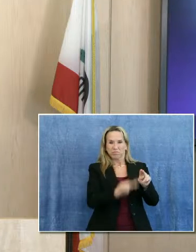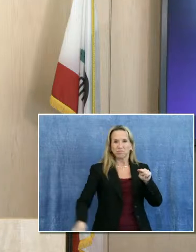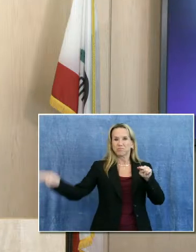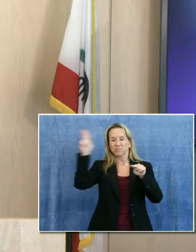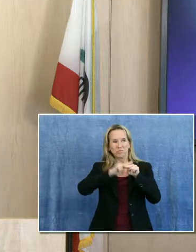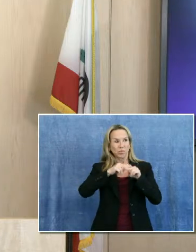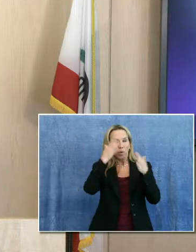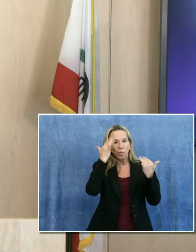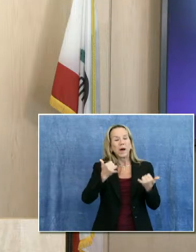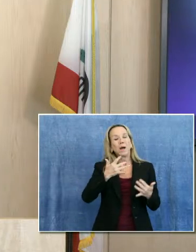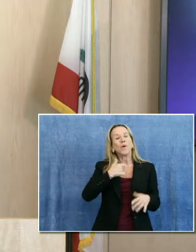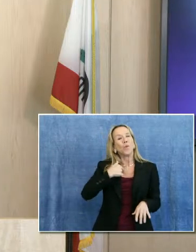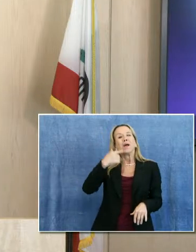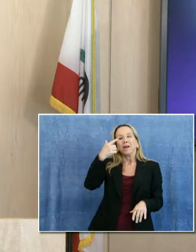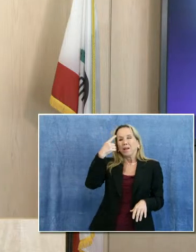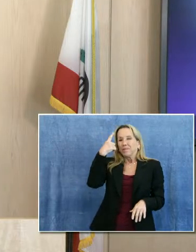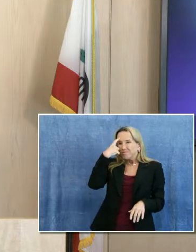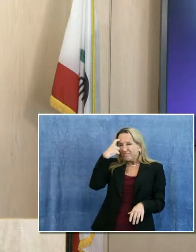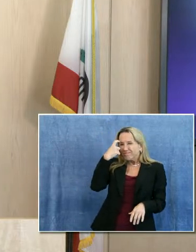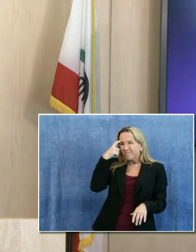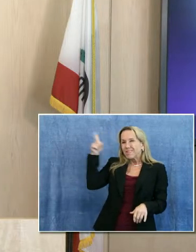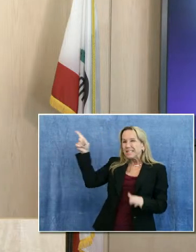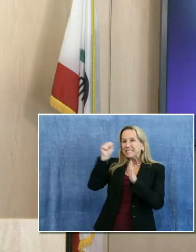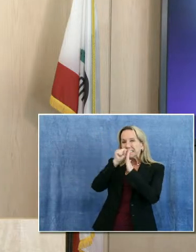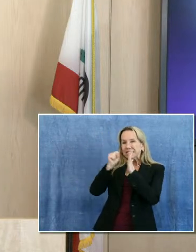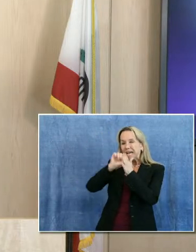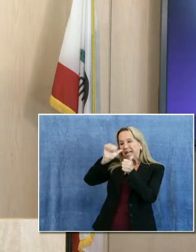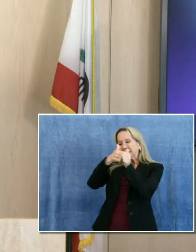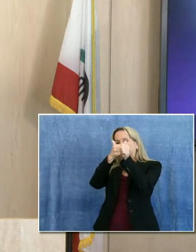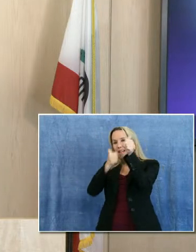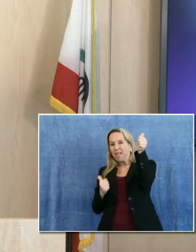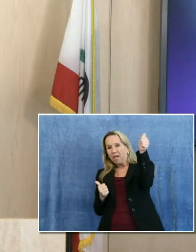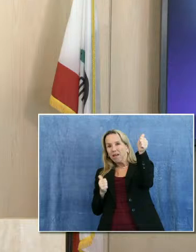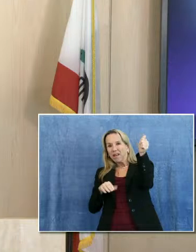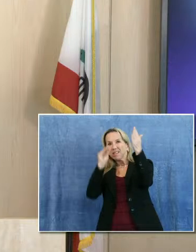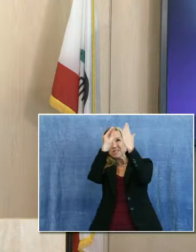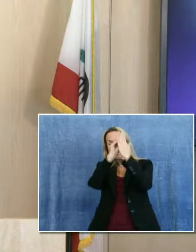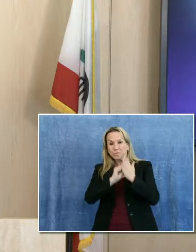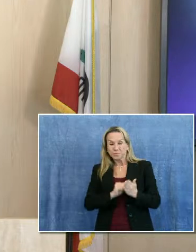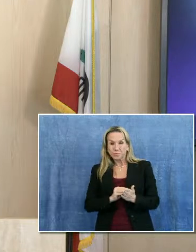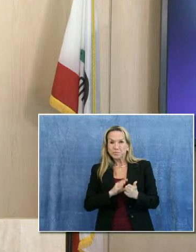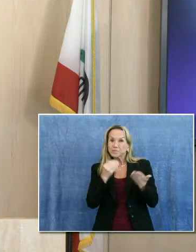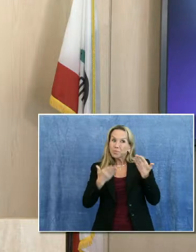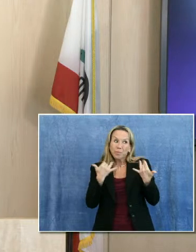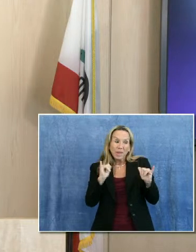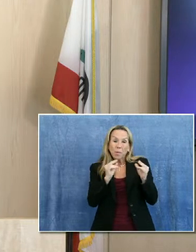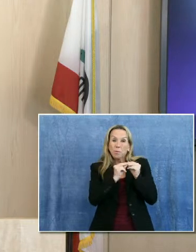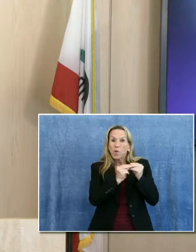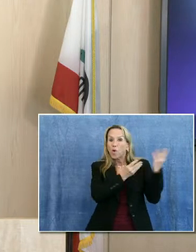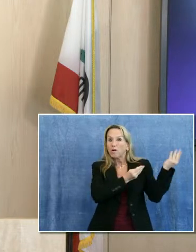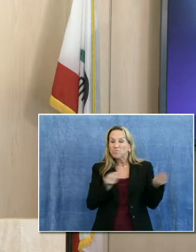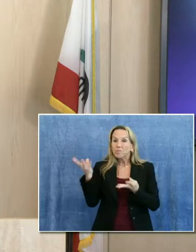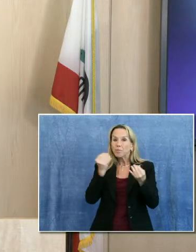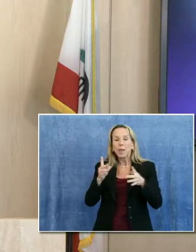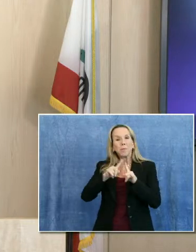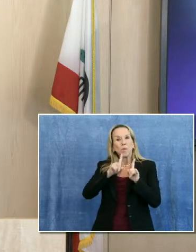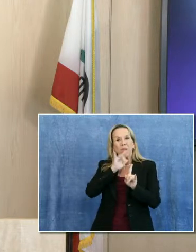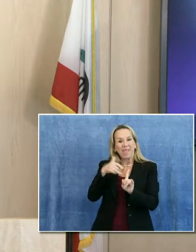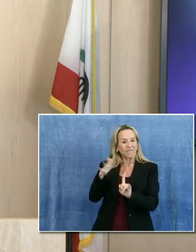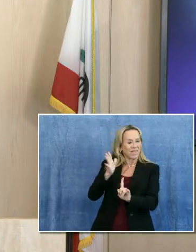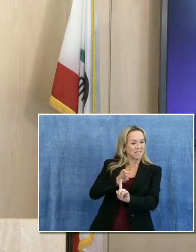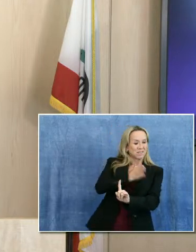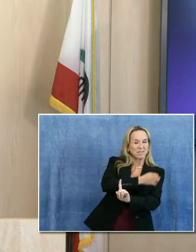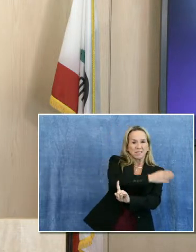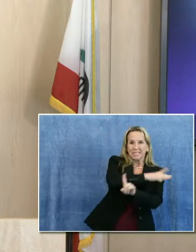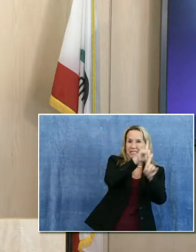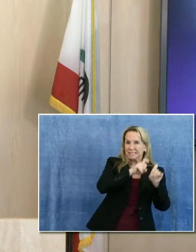which we believe is the backlog of those state tests. A few more may trickle in, but we believe the majority of them have been done, and we certainly